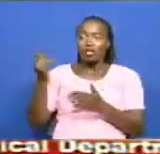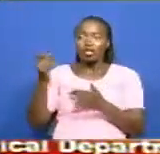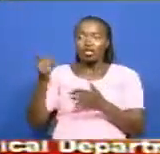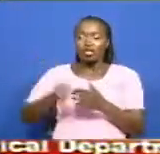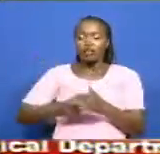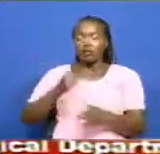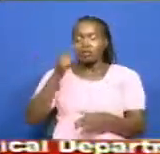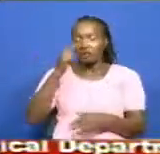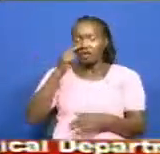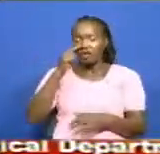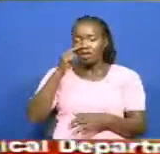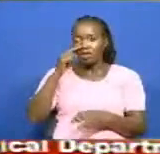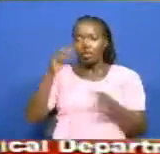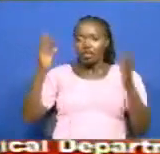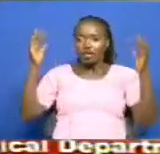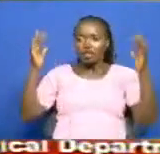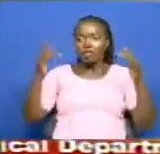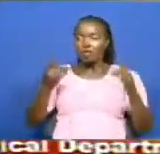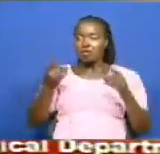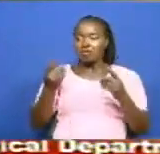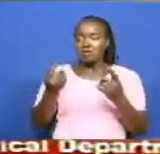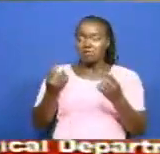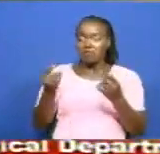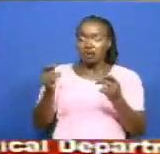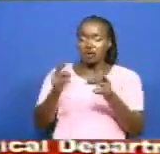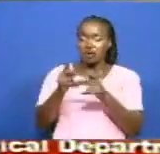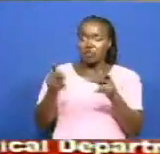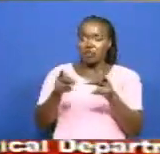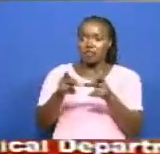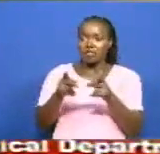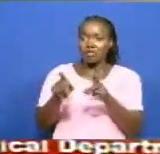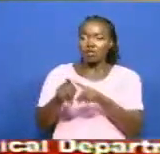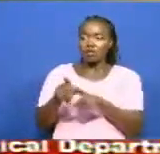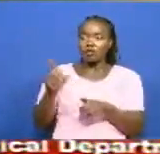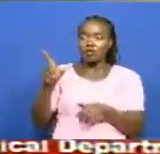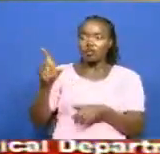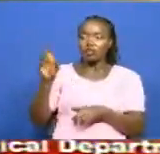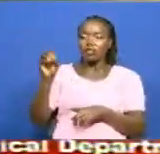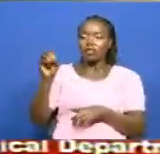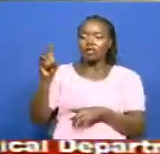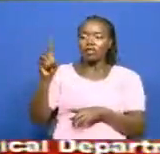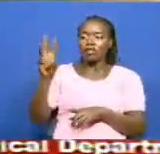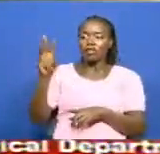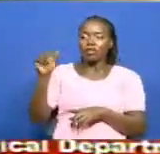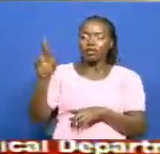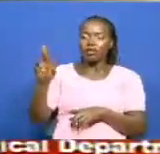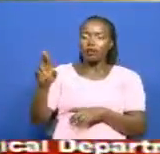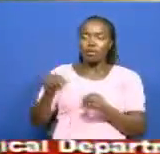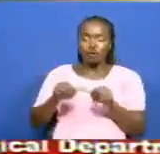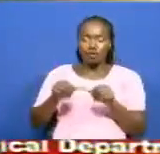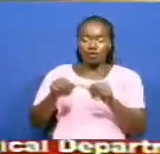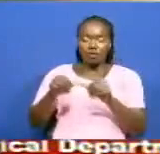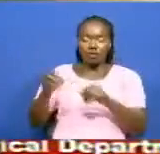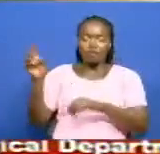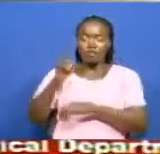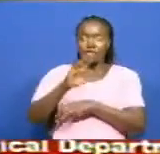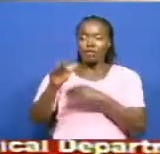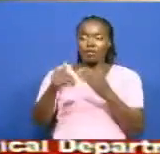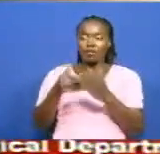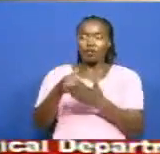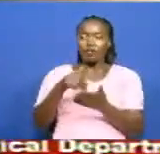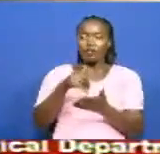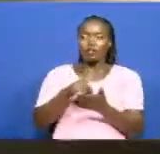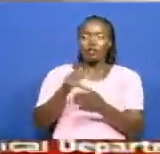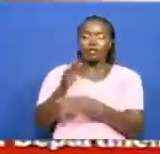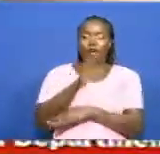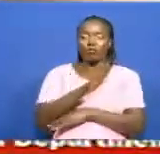Sudan. There'll be rains over a few places, as much as in Lodwar. Sunny intervals will prevail throughout the day, including the